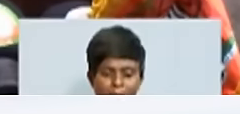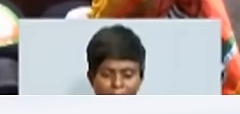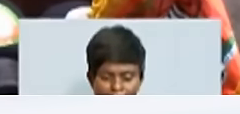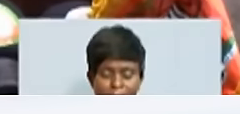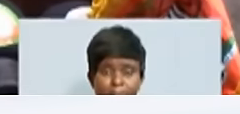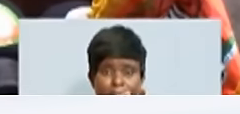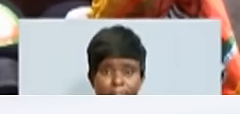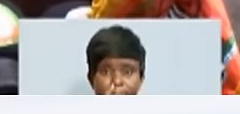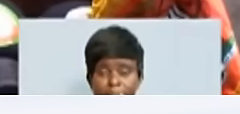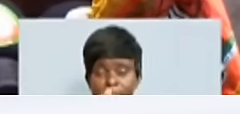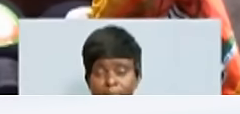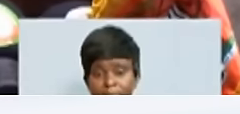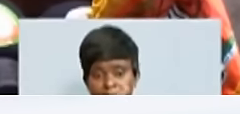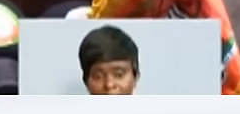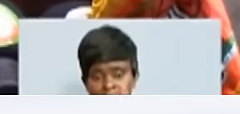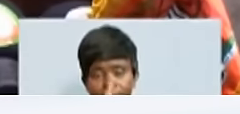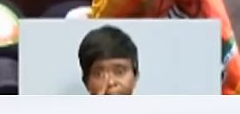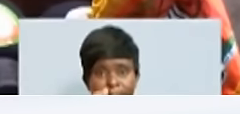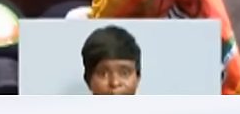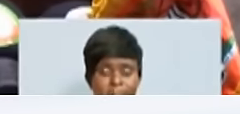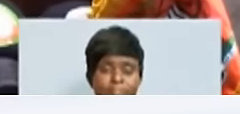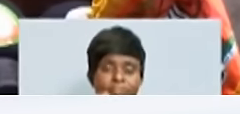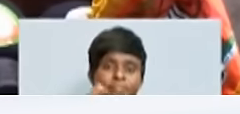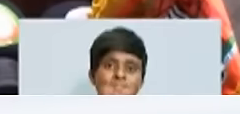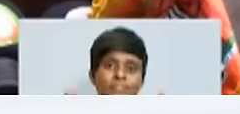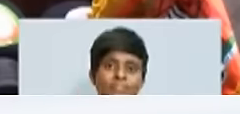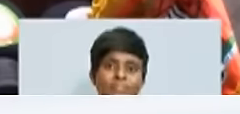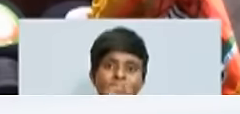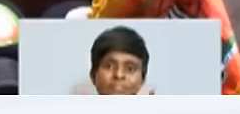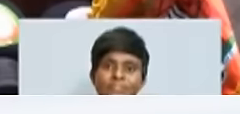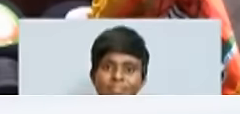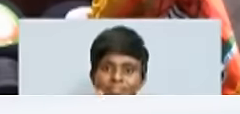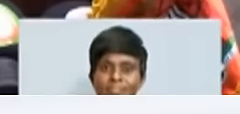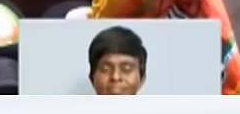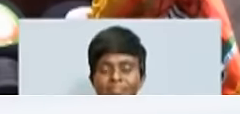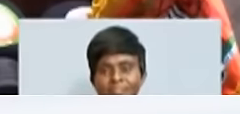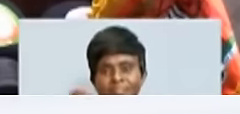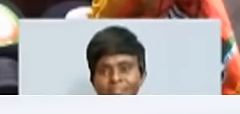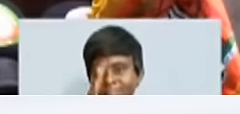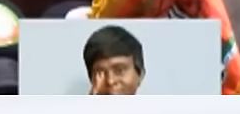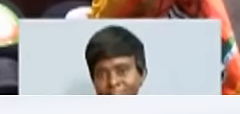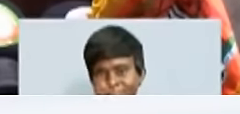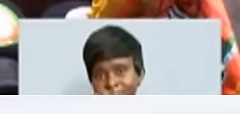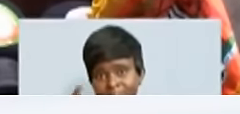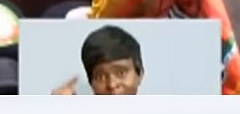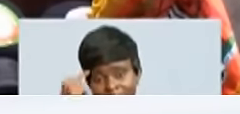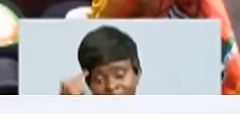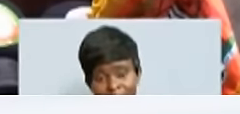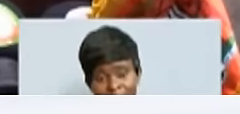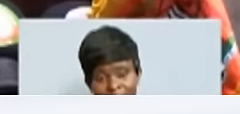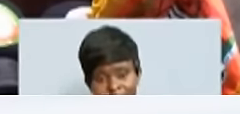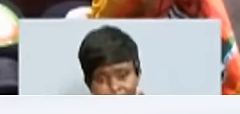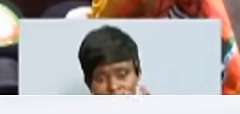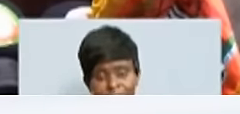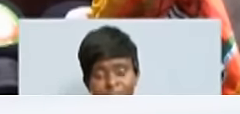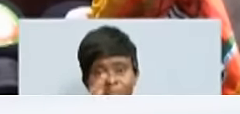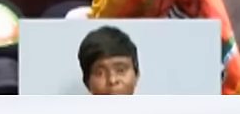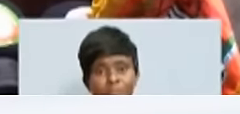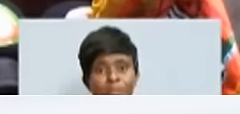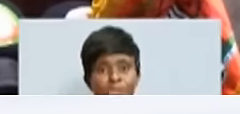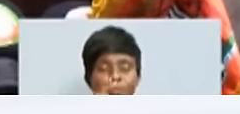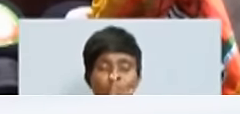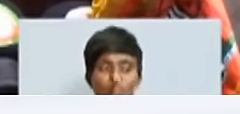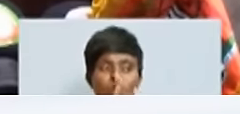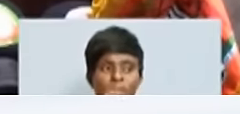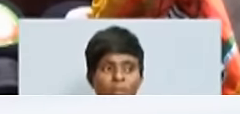every after a year or so. Very important. Madam Speaker, government has continued with provision of water